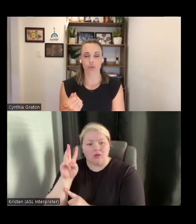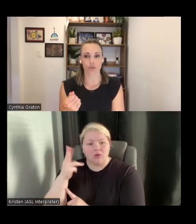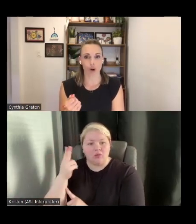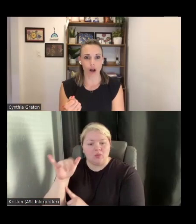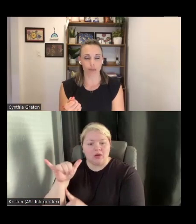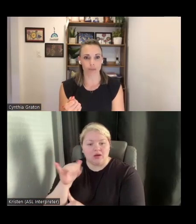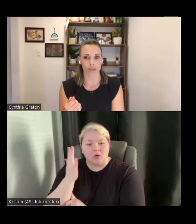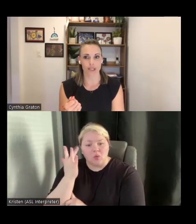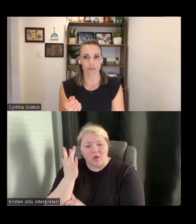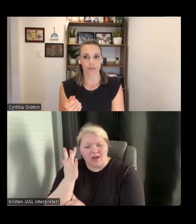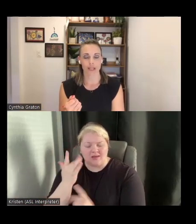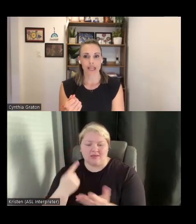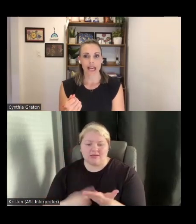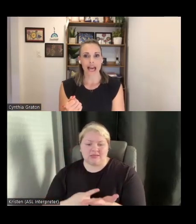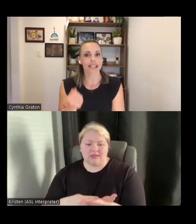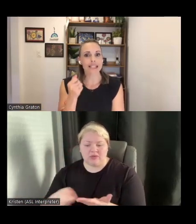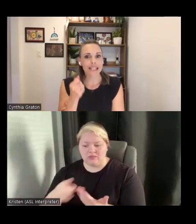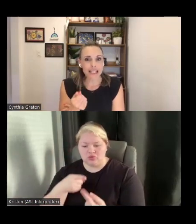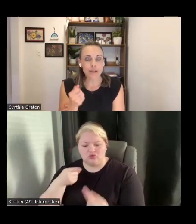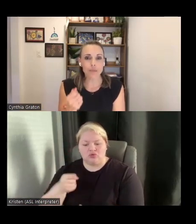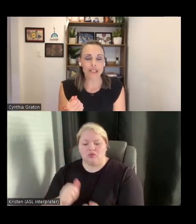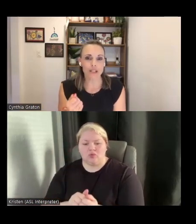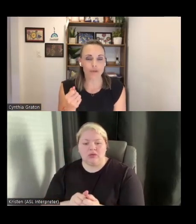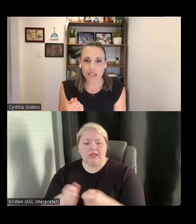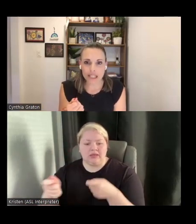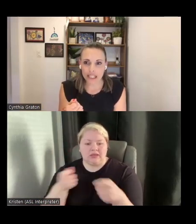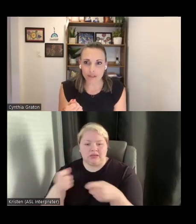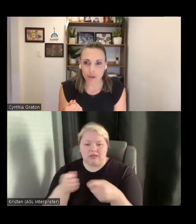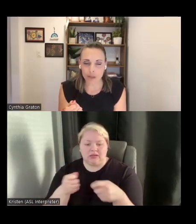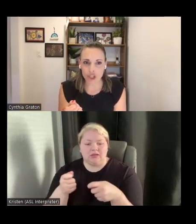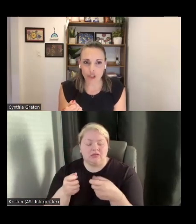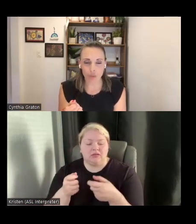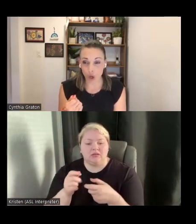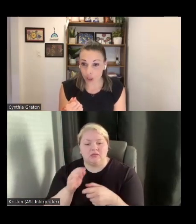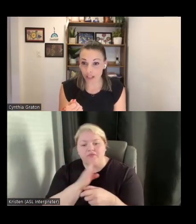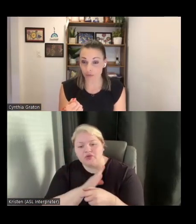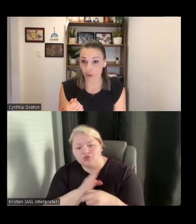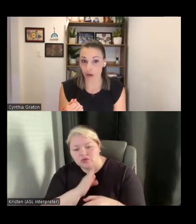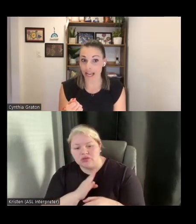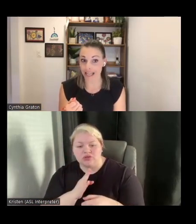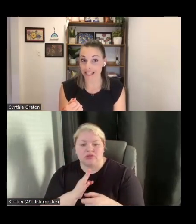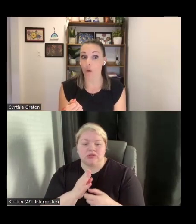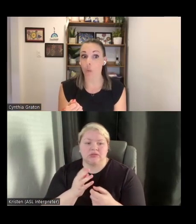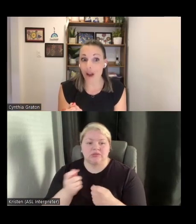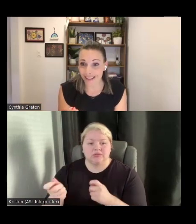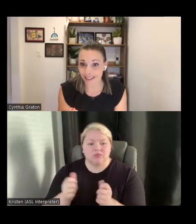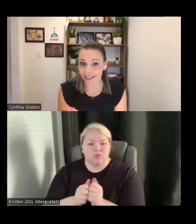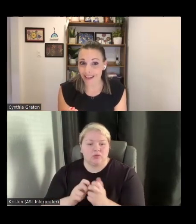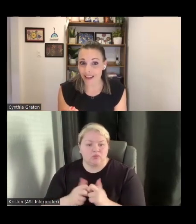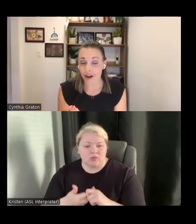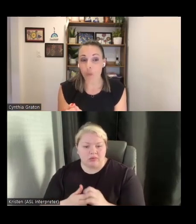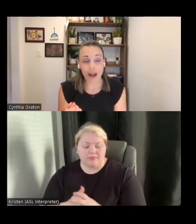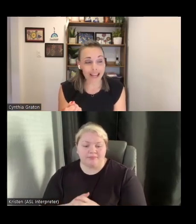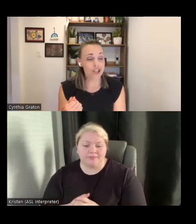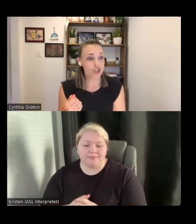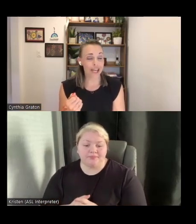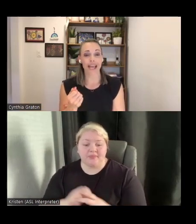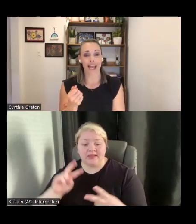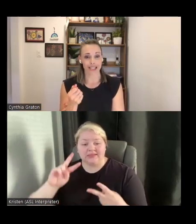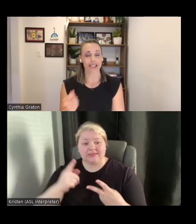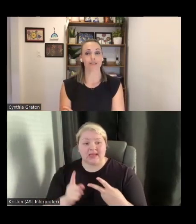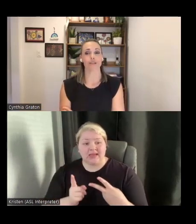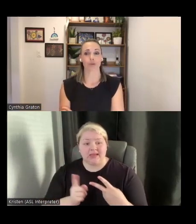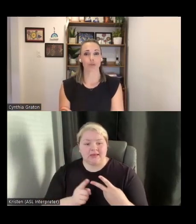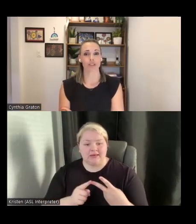to deal with problems. And the second piece of missing information we're looking for is when